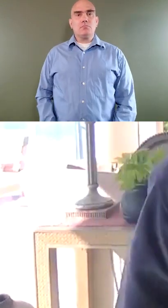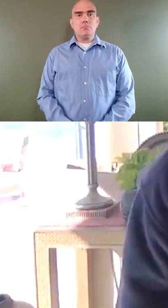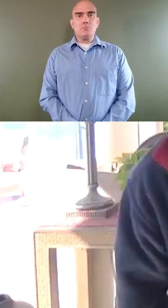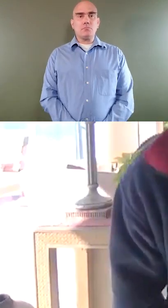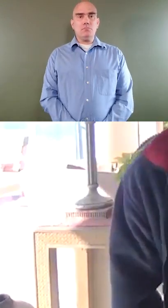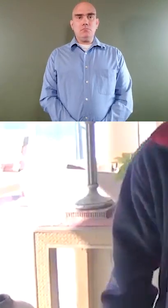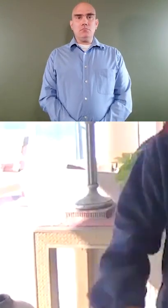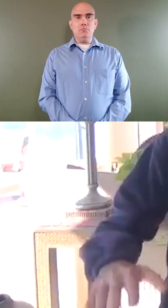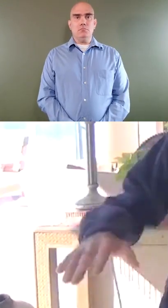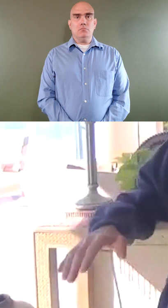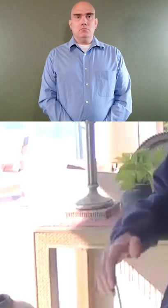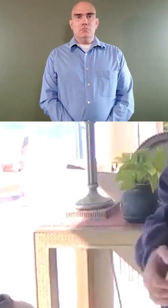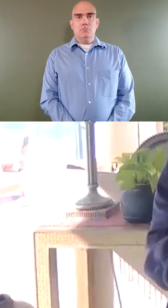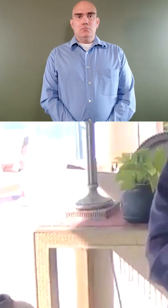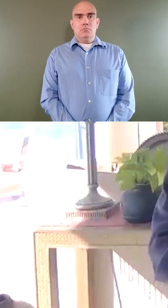All